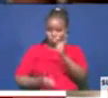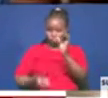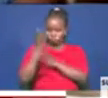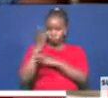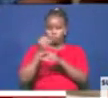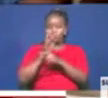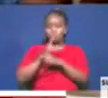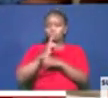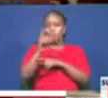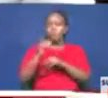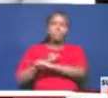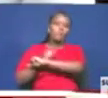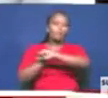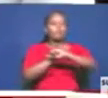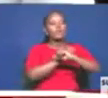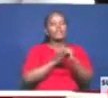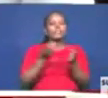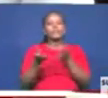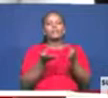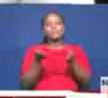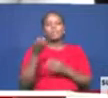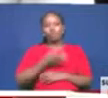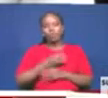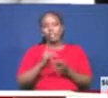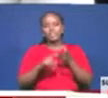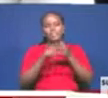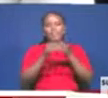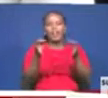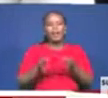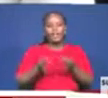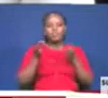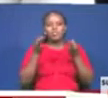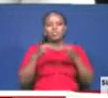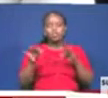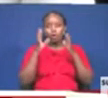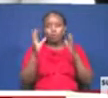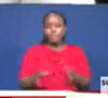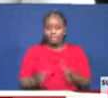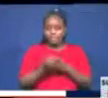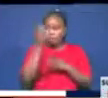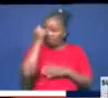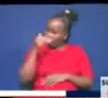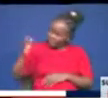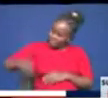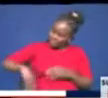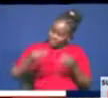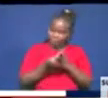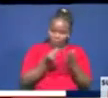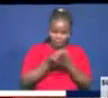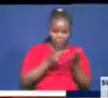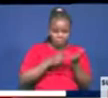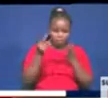owners, principal secretaries, and accounting officers at the counties for delaying payment to suppliers. And so we'll be